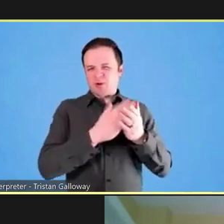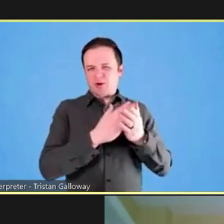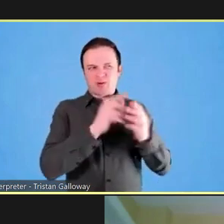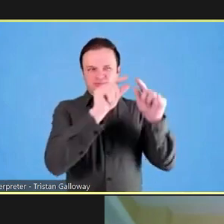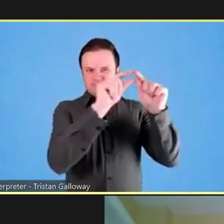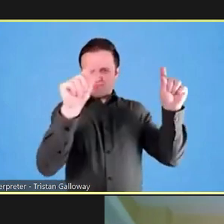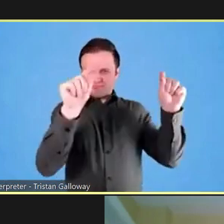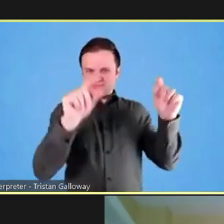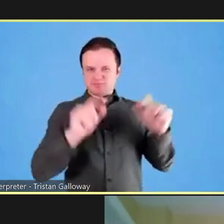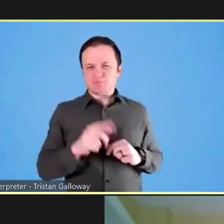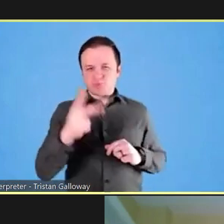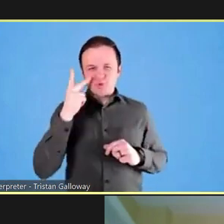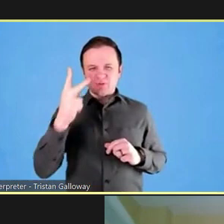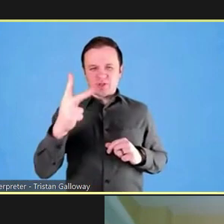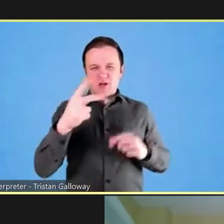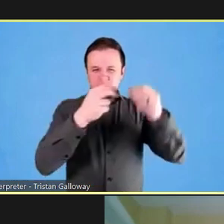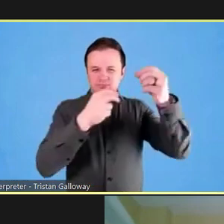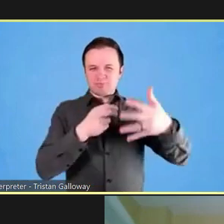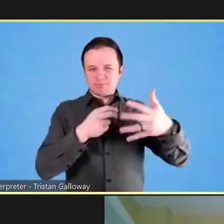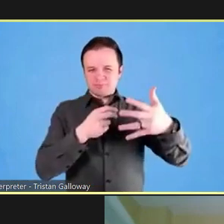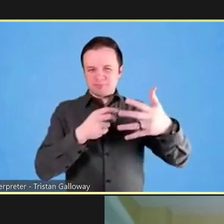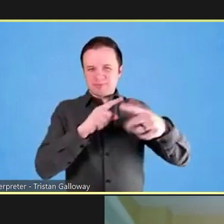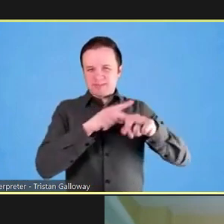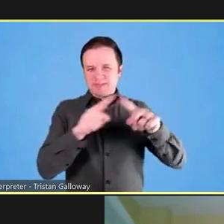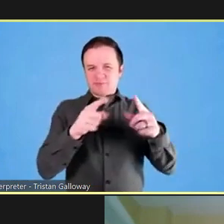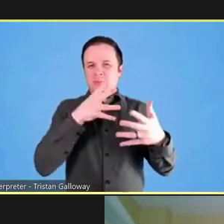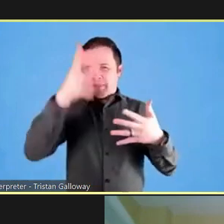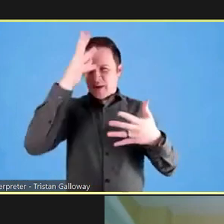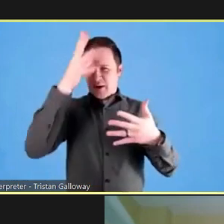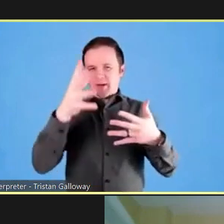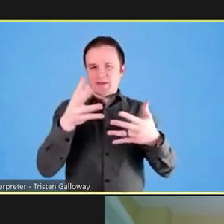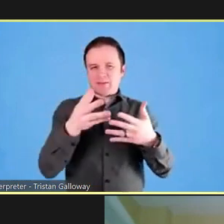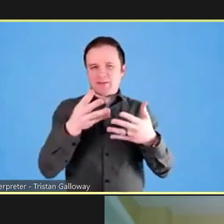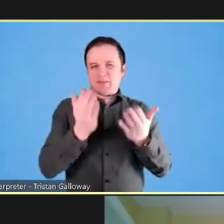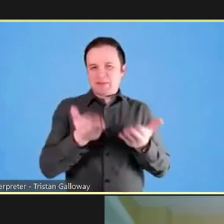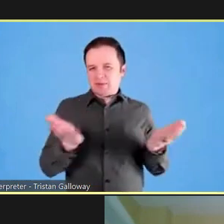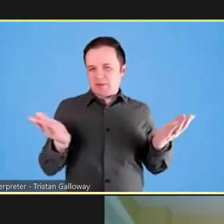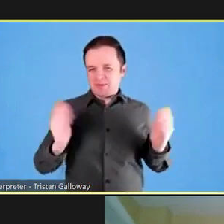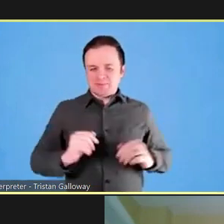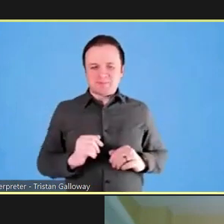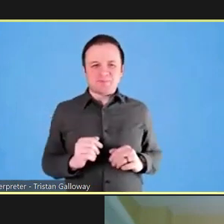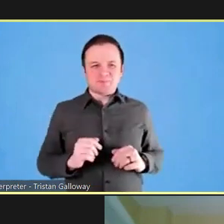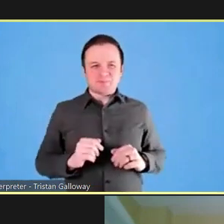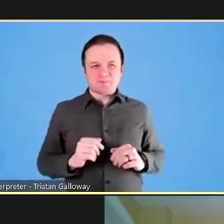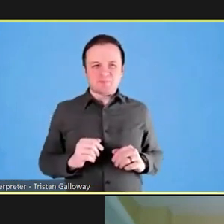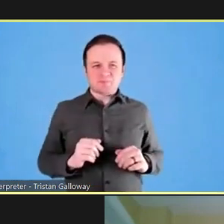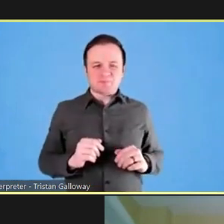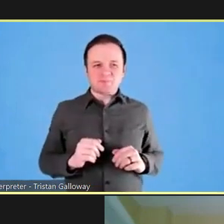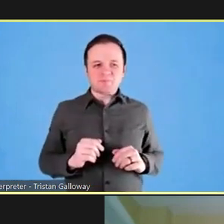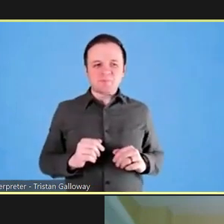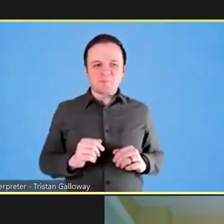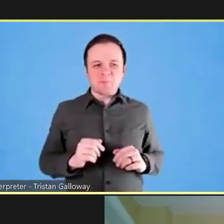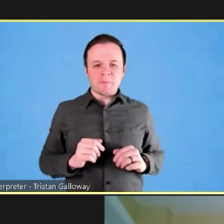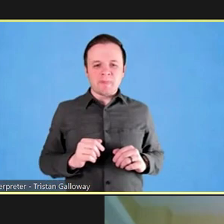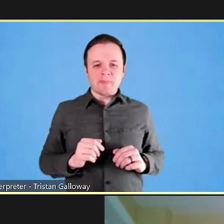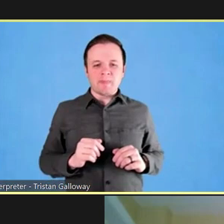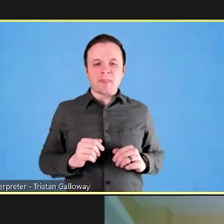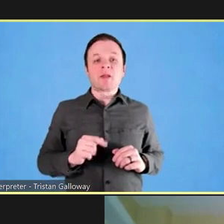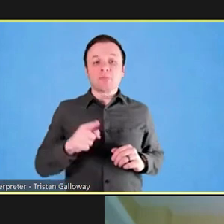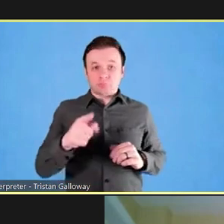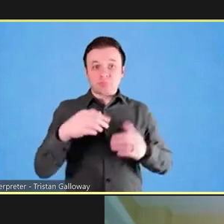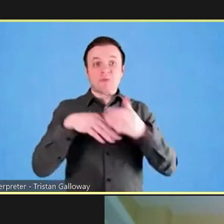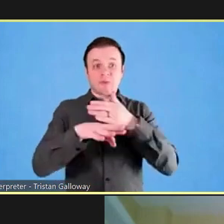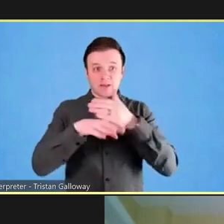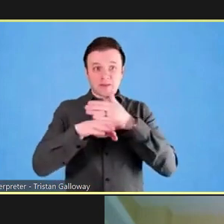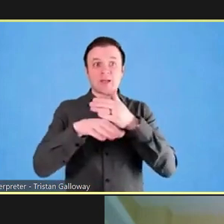where you saw the drop down of all the parent materials. And you will have access to it to